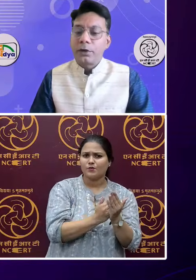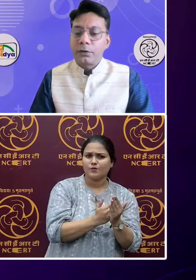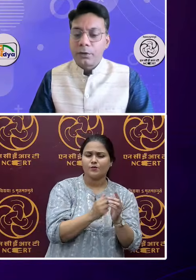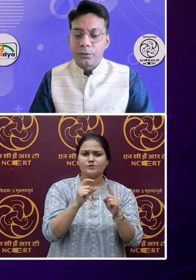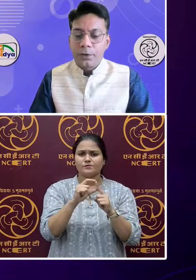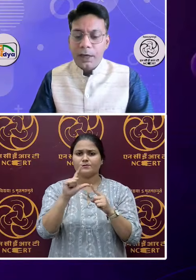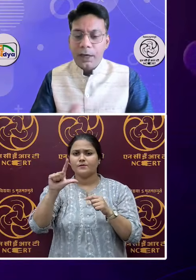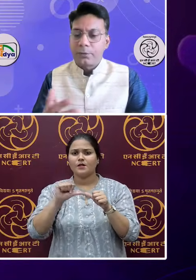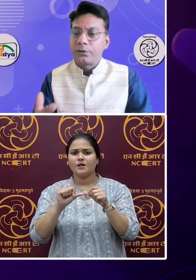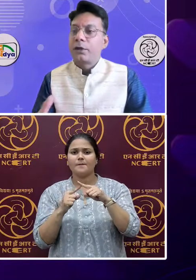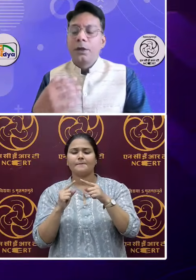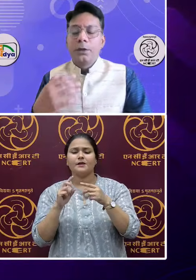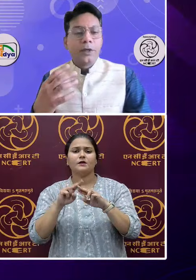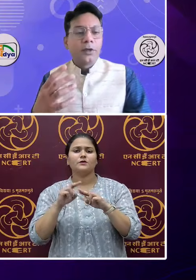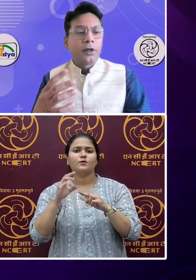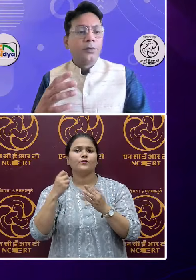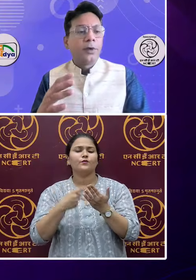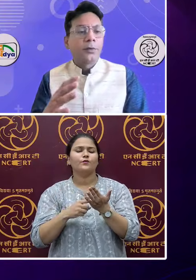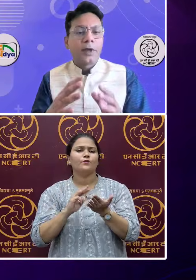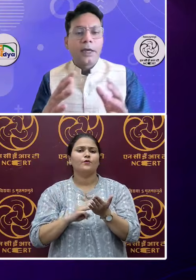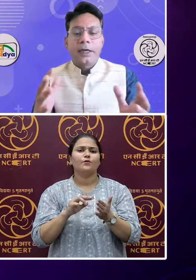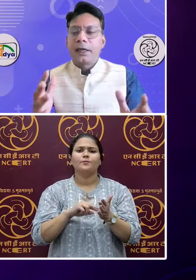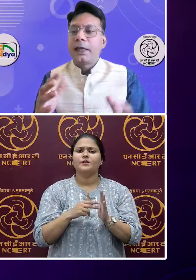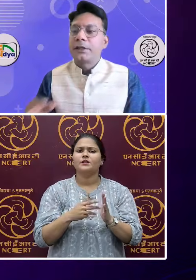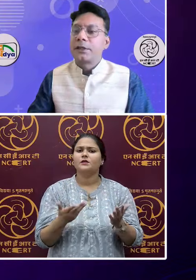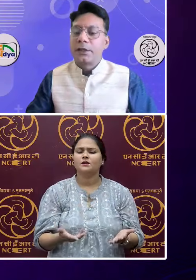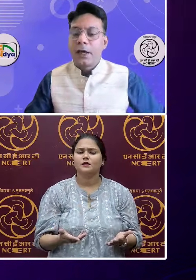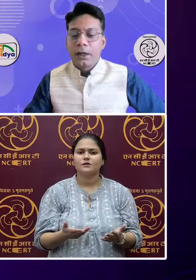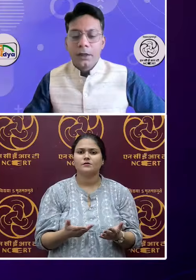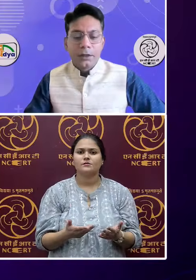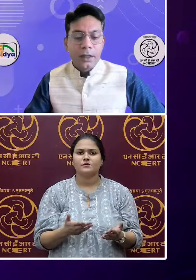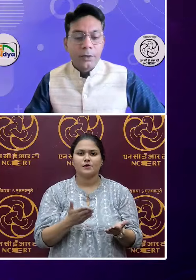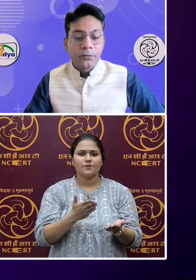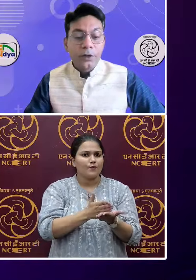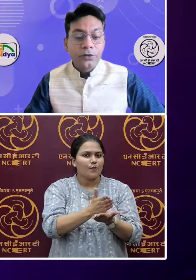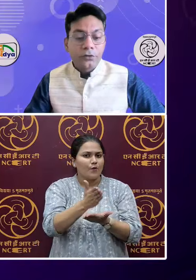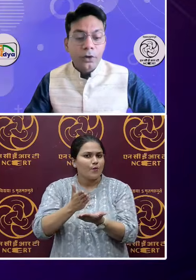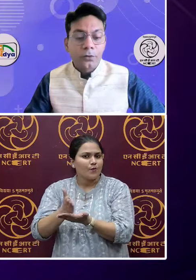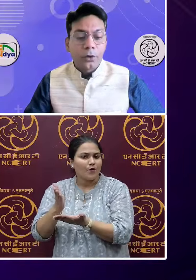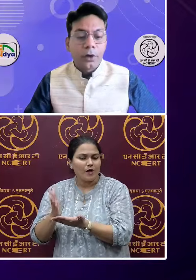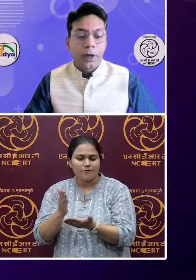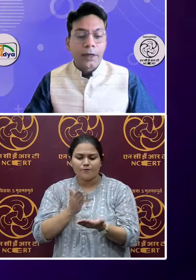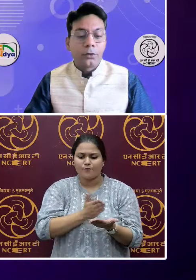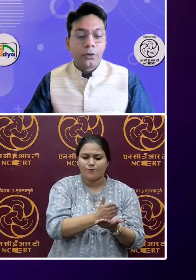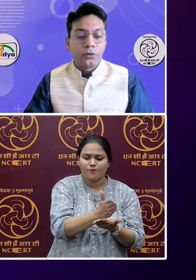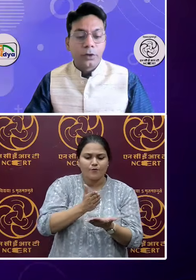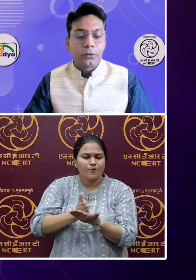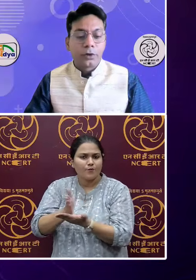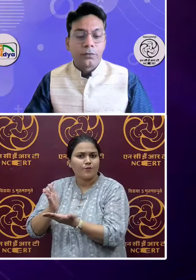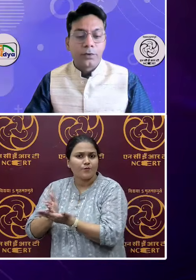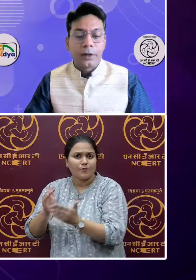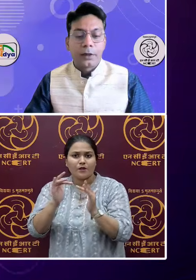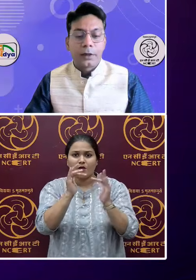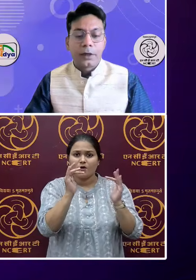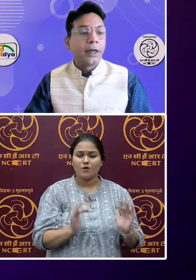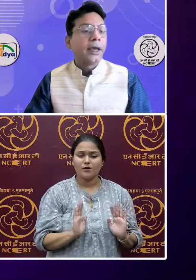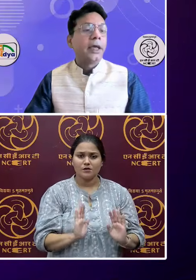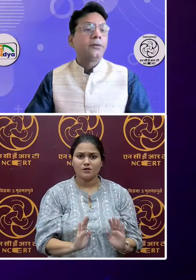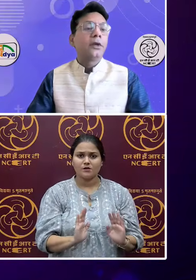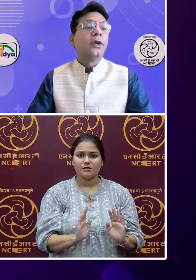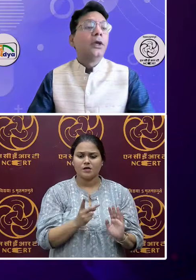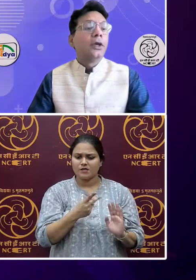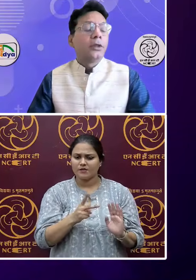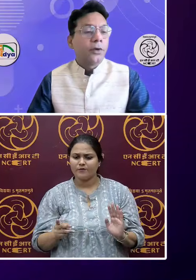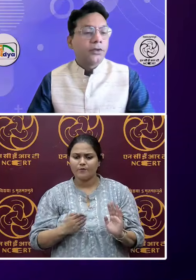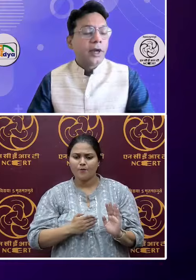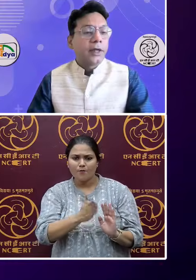So what we have done, basically we have categorized the features of online courses into different